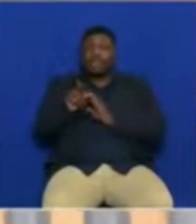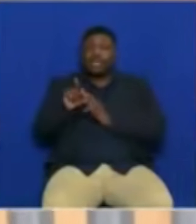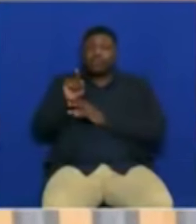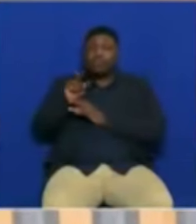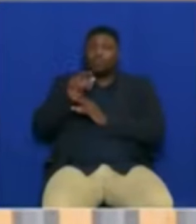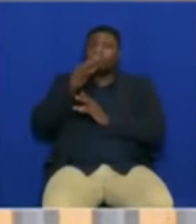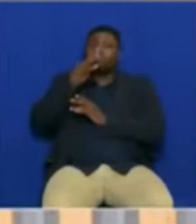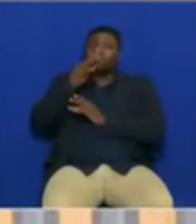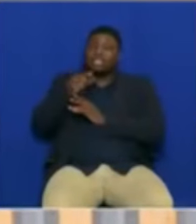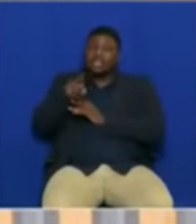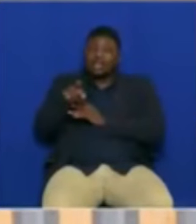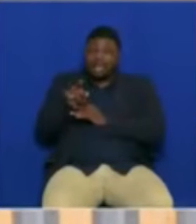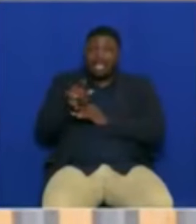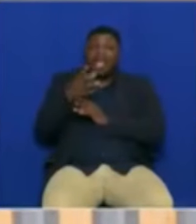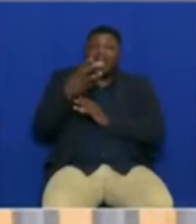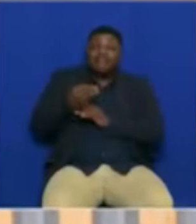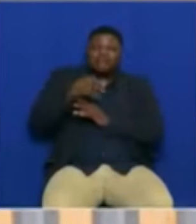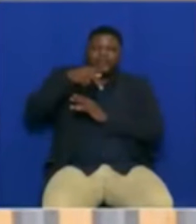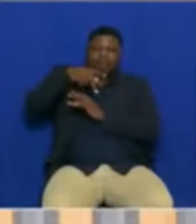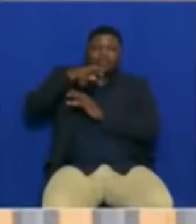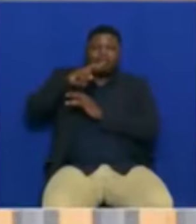PRECA, right?